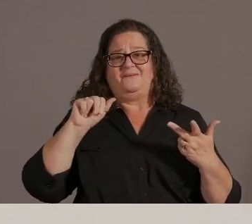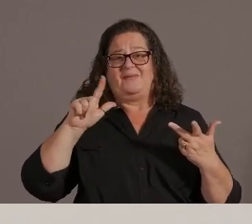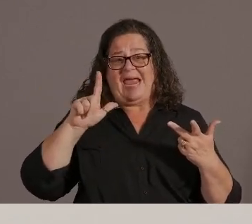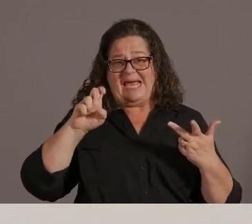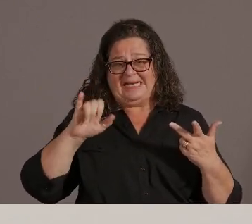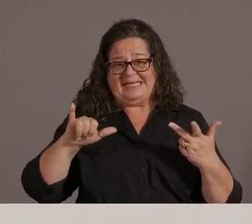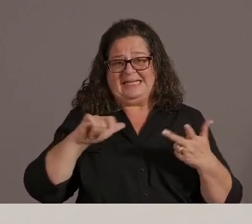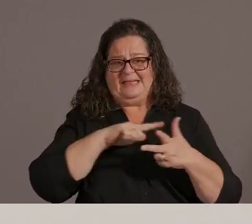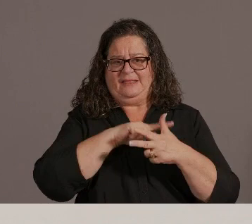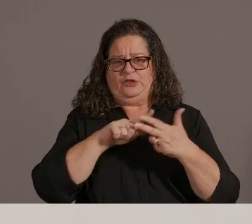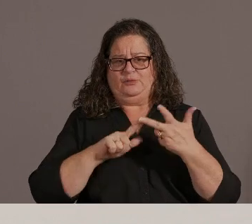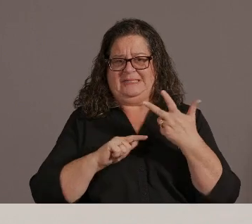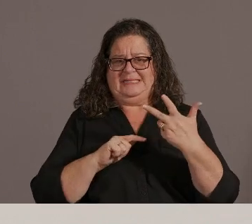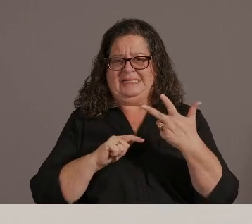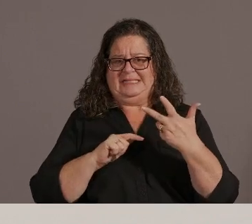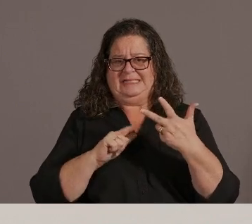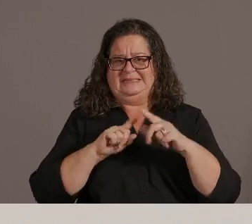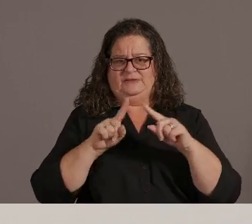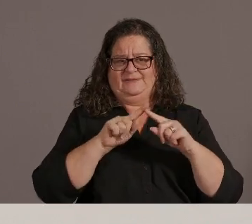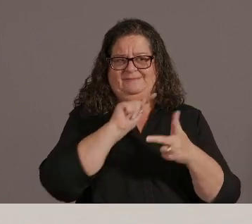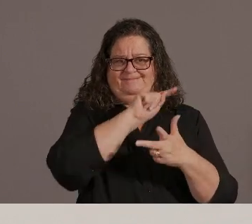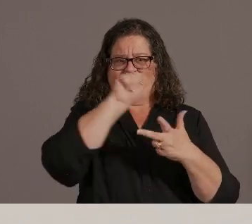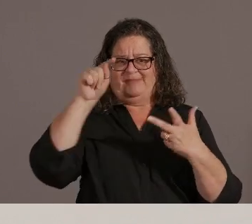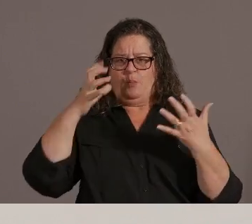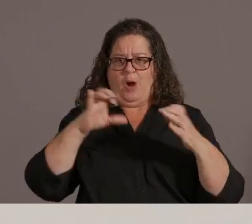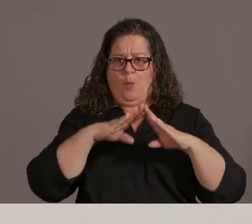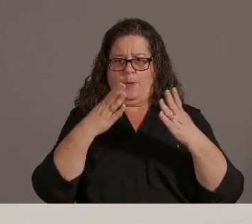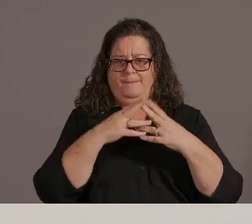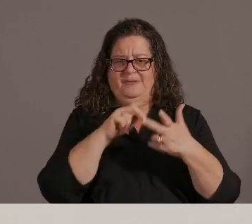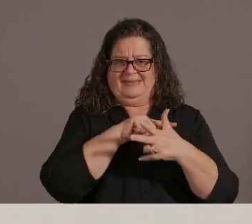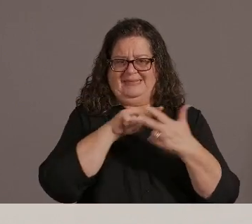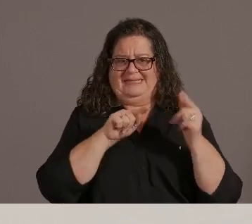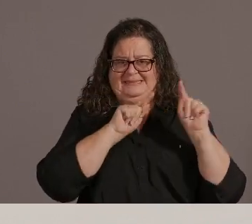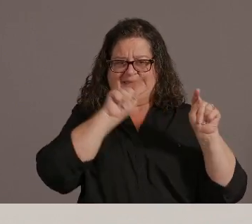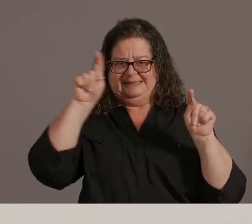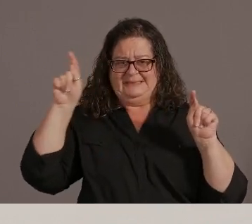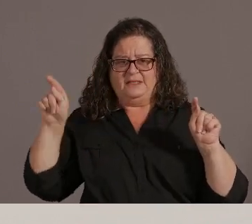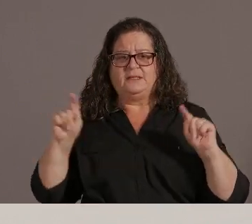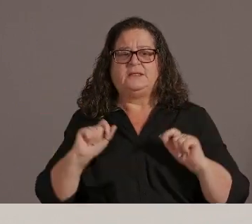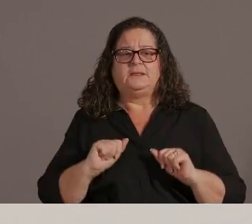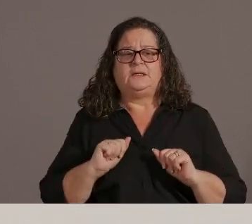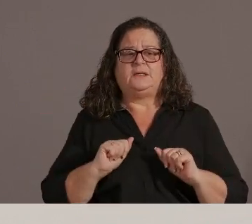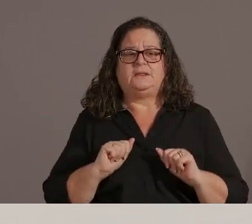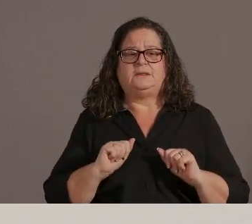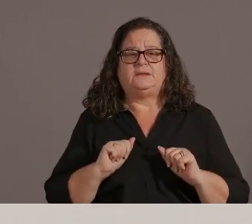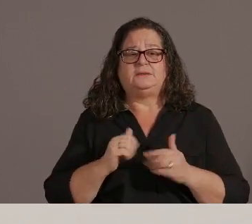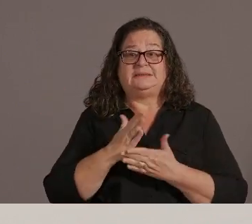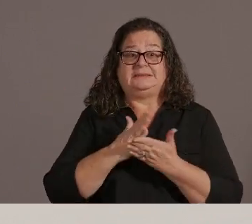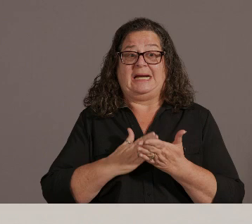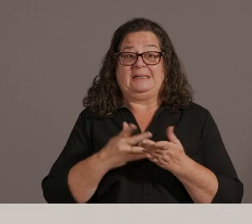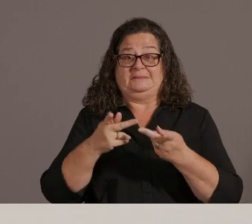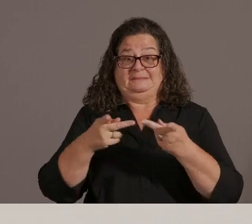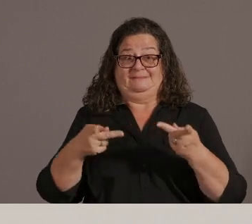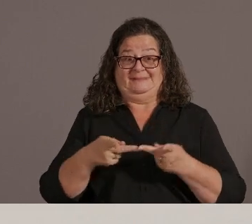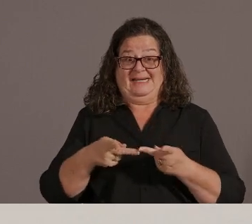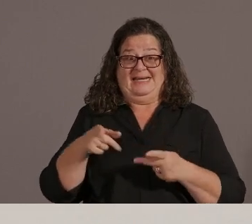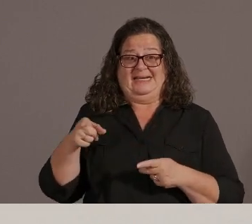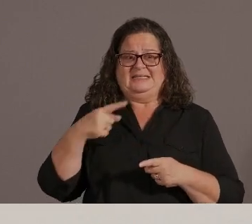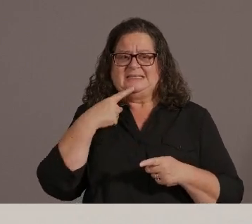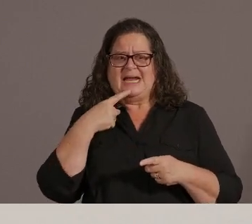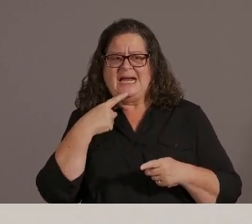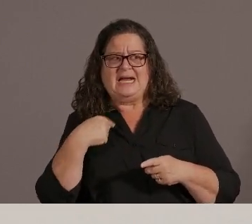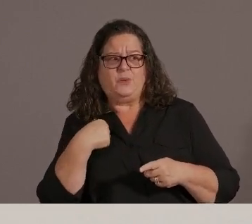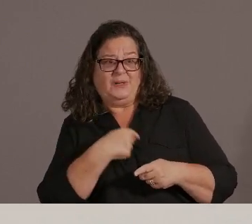do supply Pfizer vaccine for that say that they could go bigger if we were able to give them more vaccine. So when we take